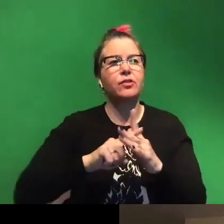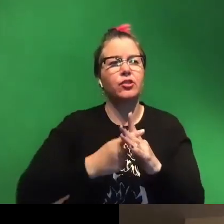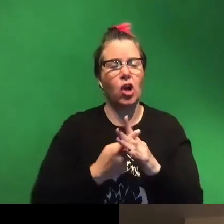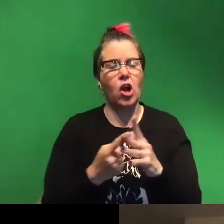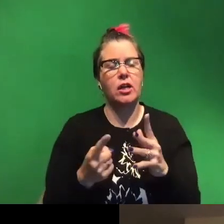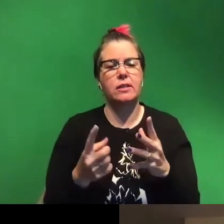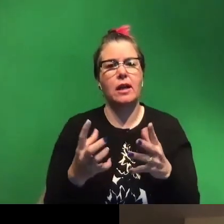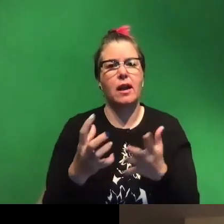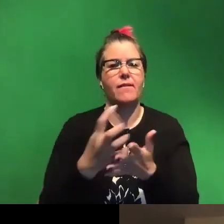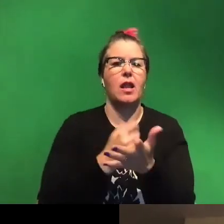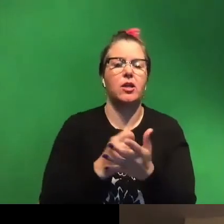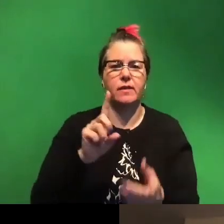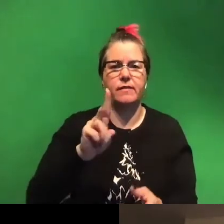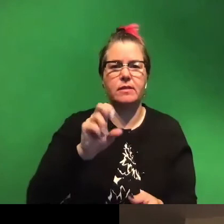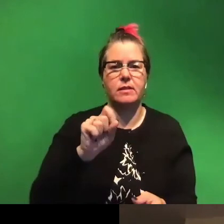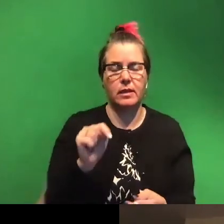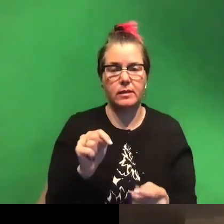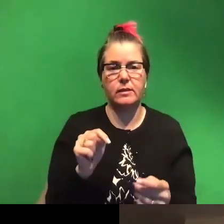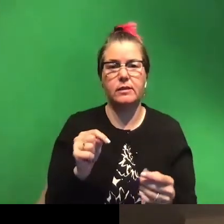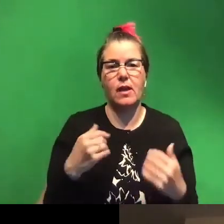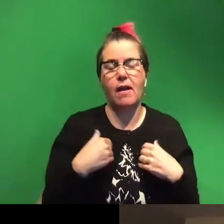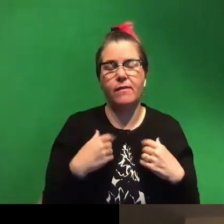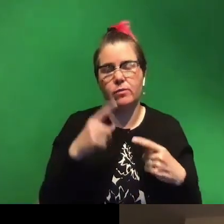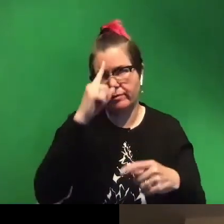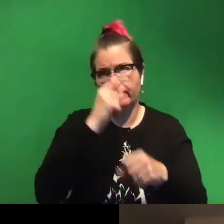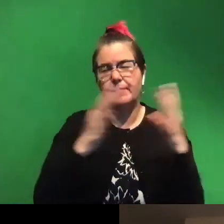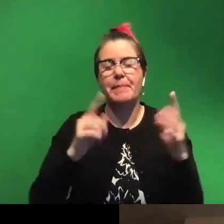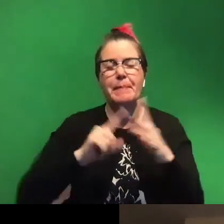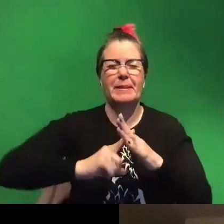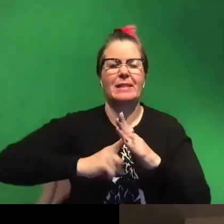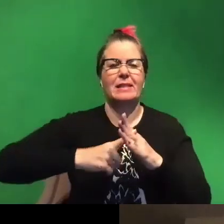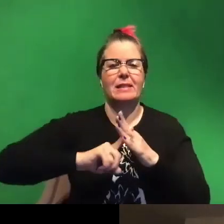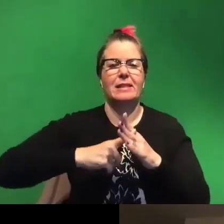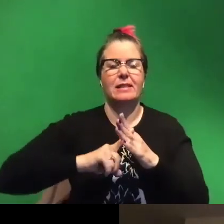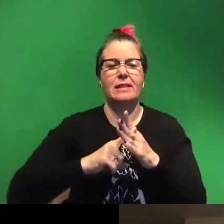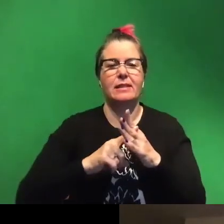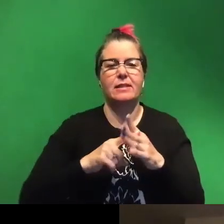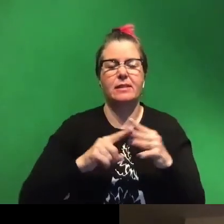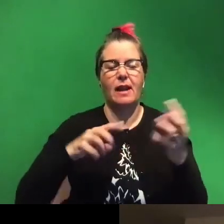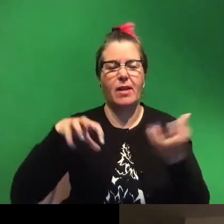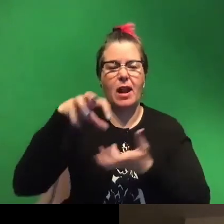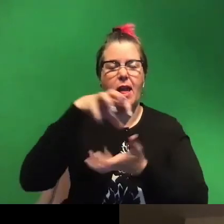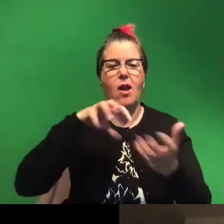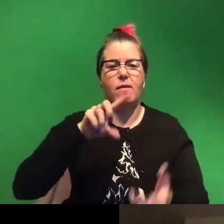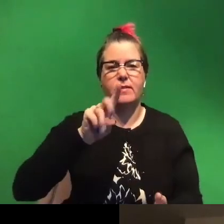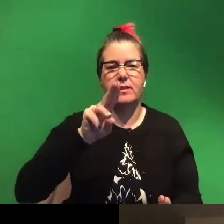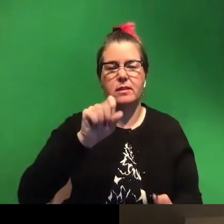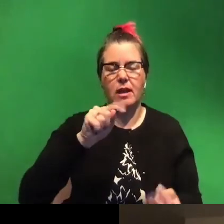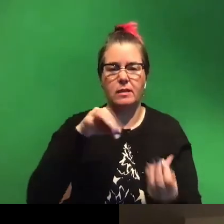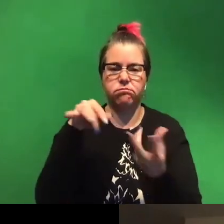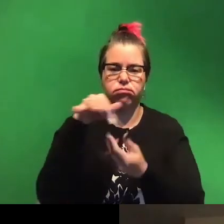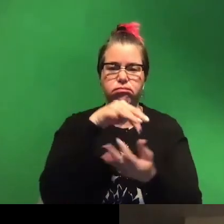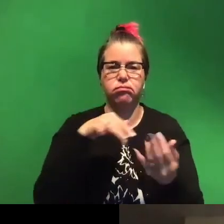dust. So you have to imagine at the very, very, very beginning, it's just a cloud of dust, and